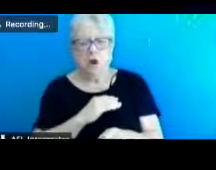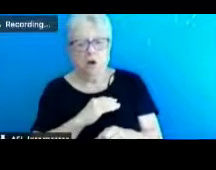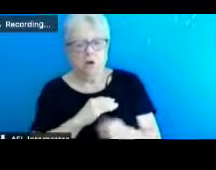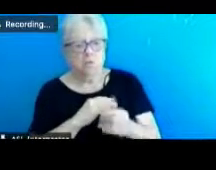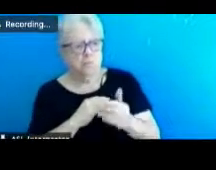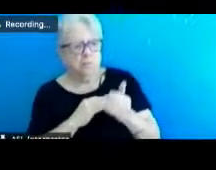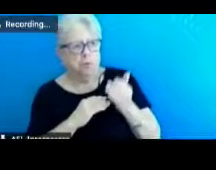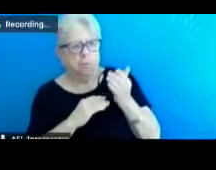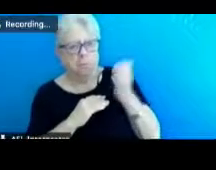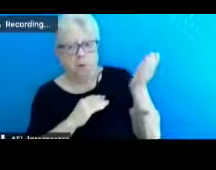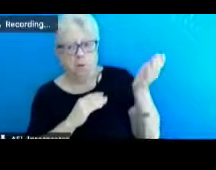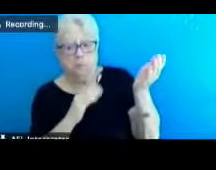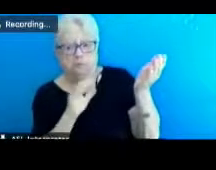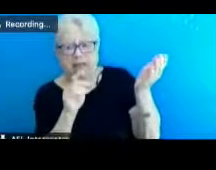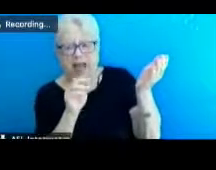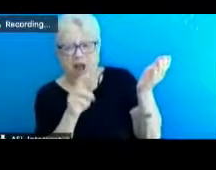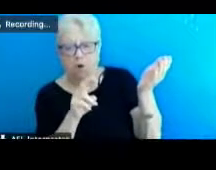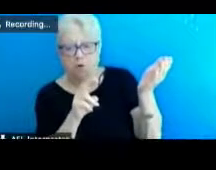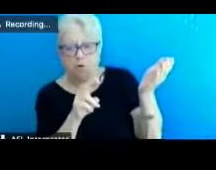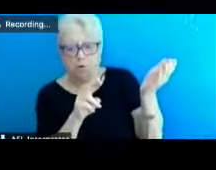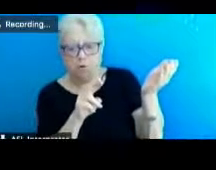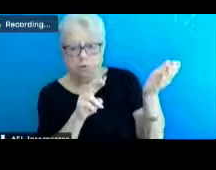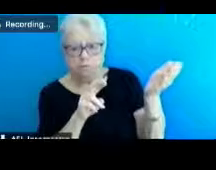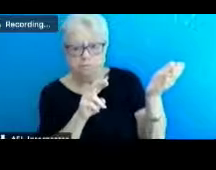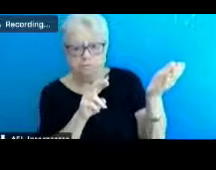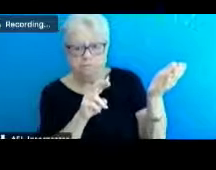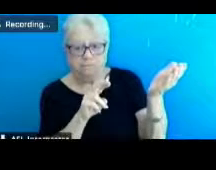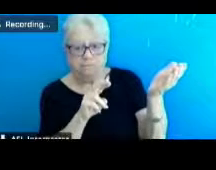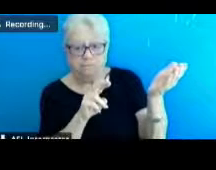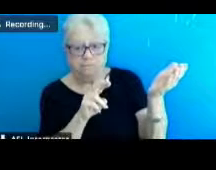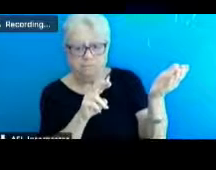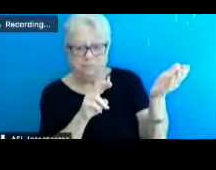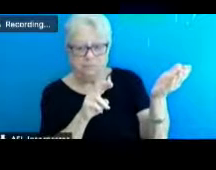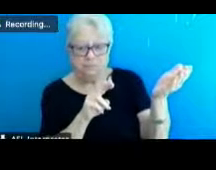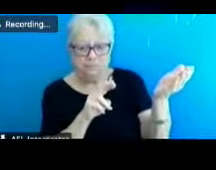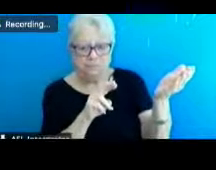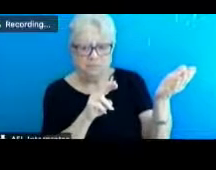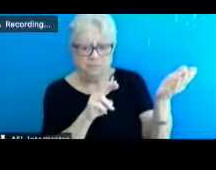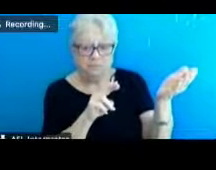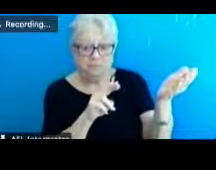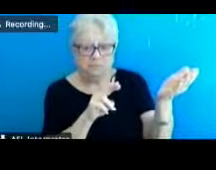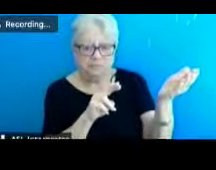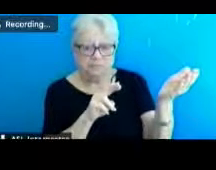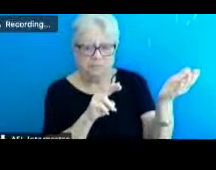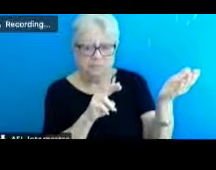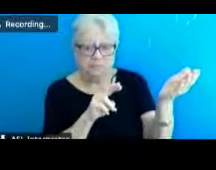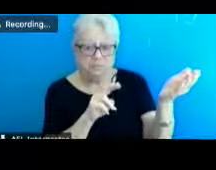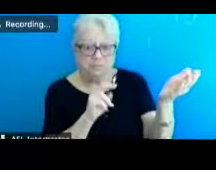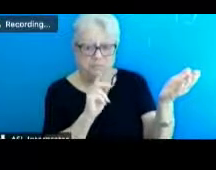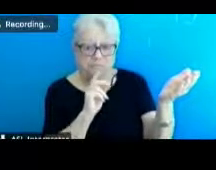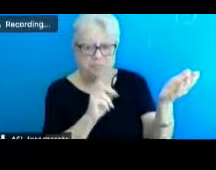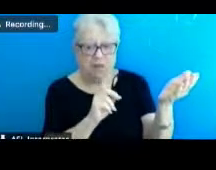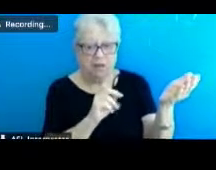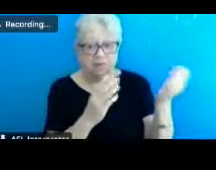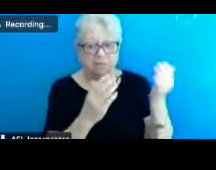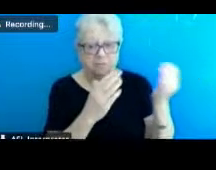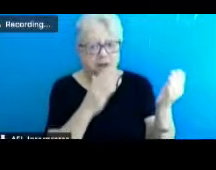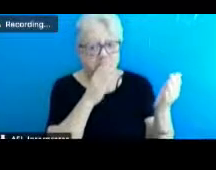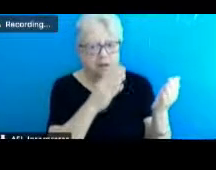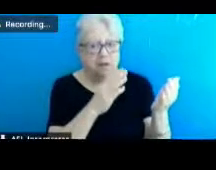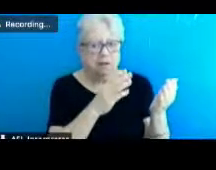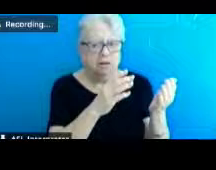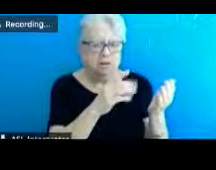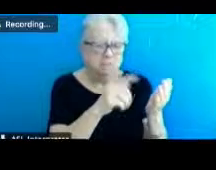strikes the substantive, changes that they had offered or had proposed. Binding